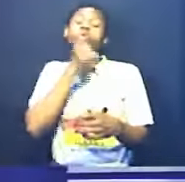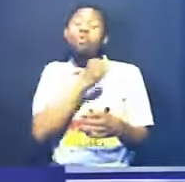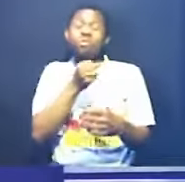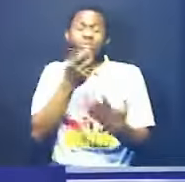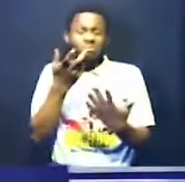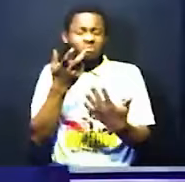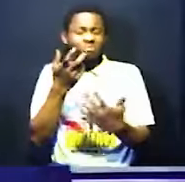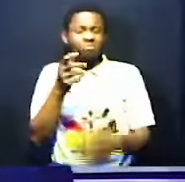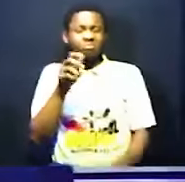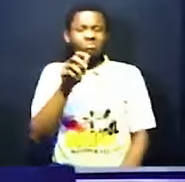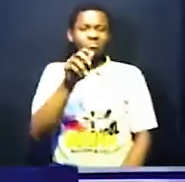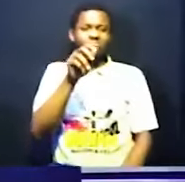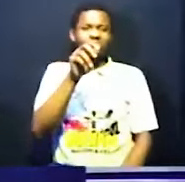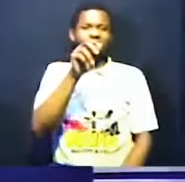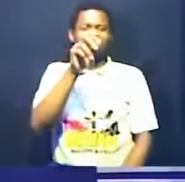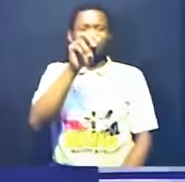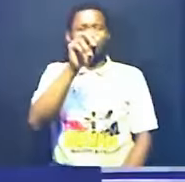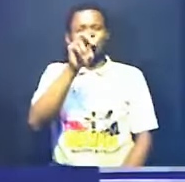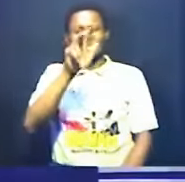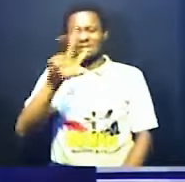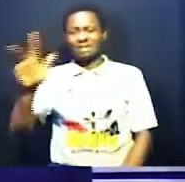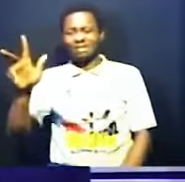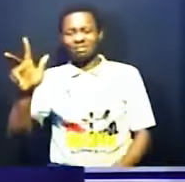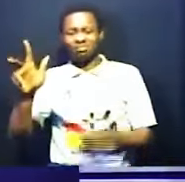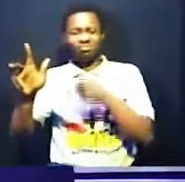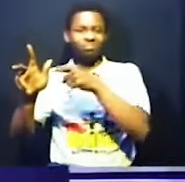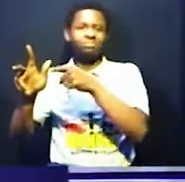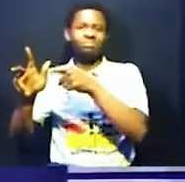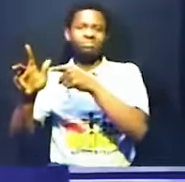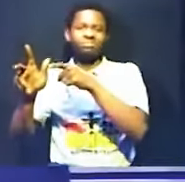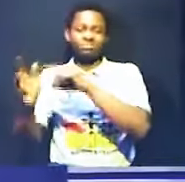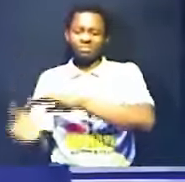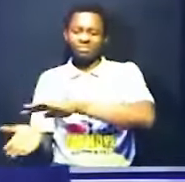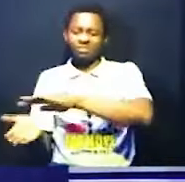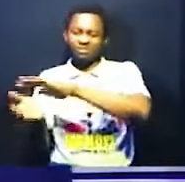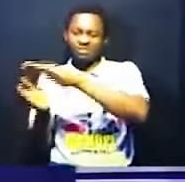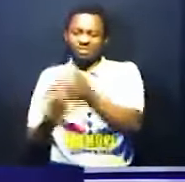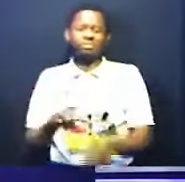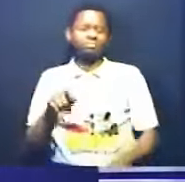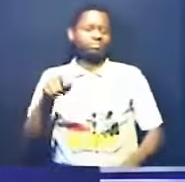and Absalom were all dead by this time. So